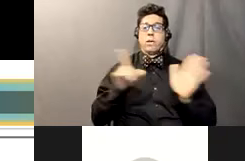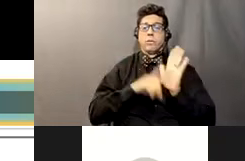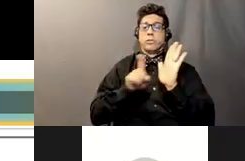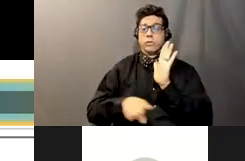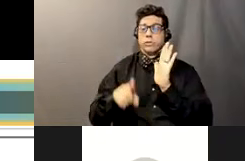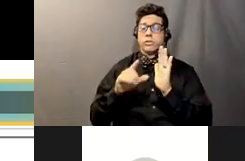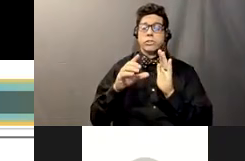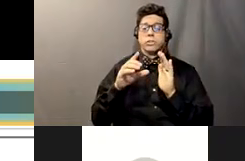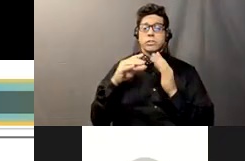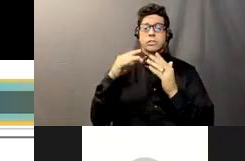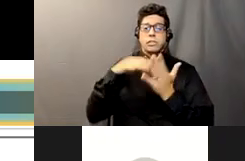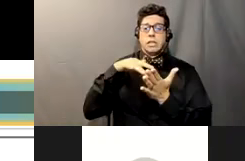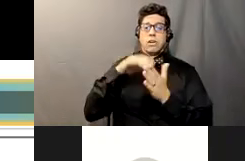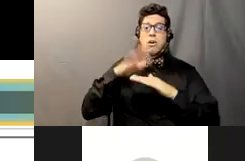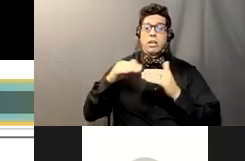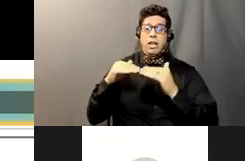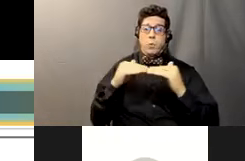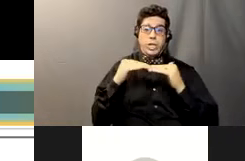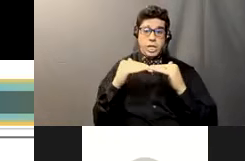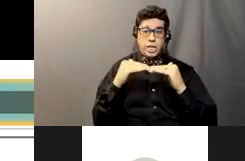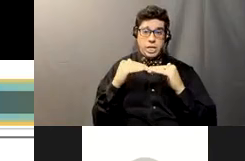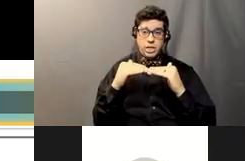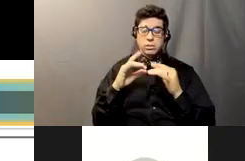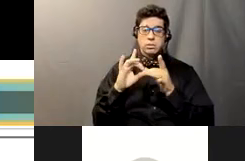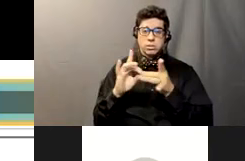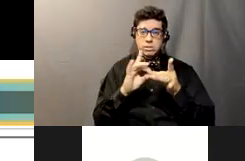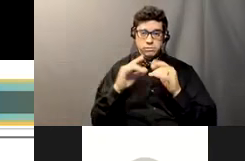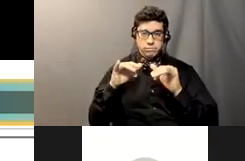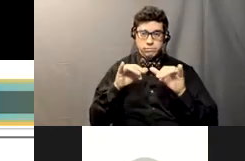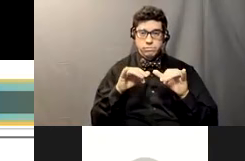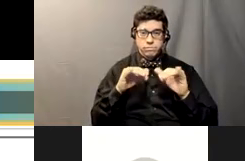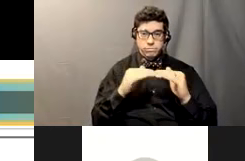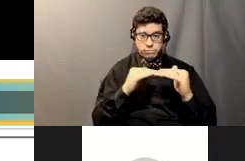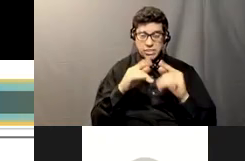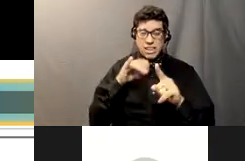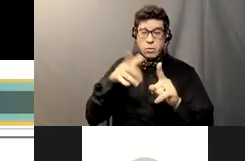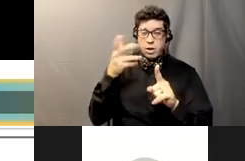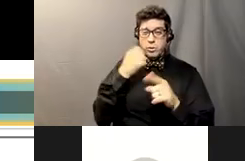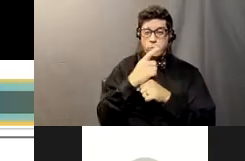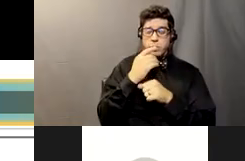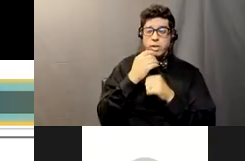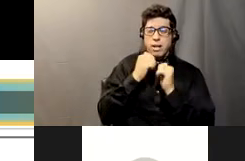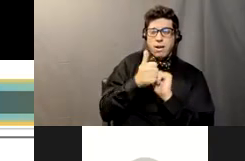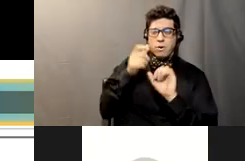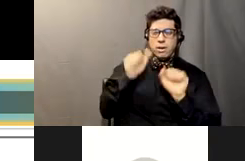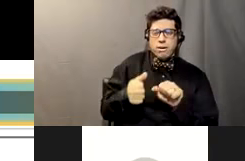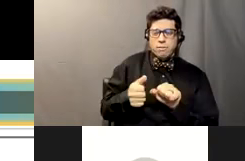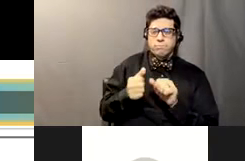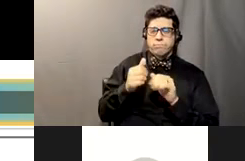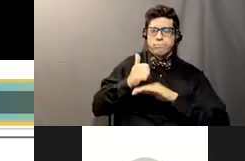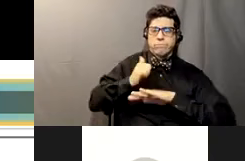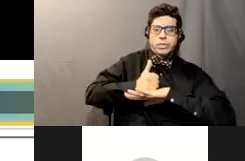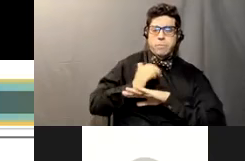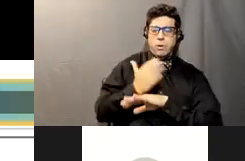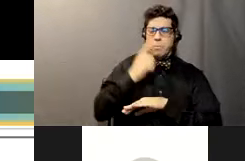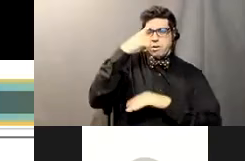equity. The focus was on equity, and what the group came up with is that they would like to increase our mental health services, diversity of mental health